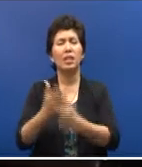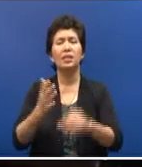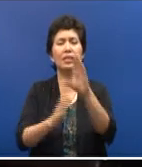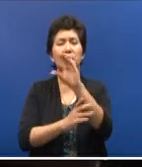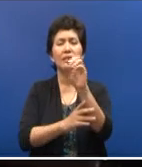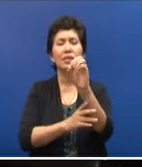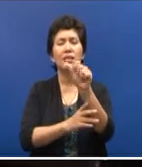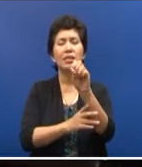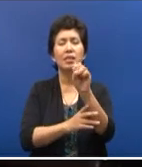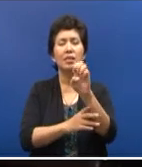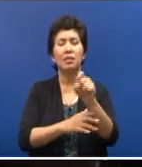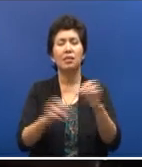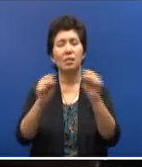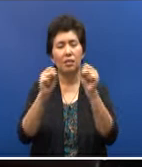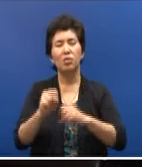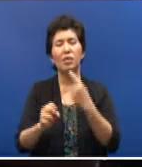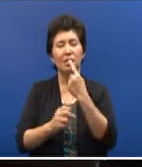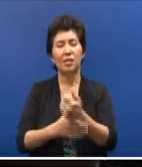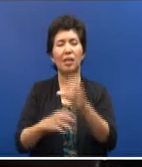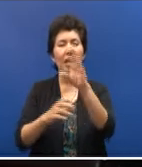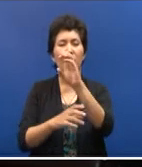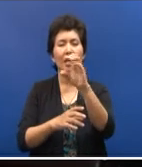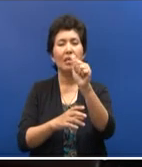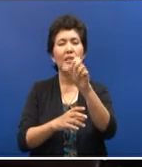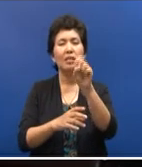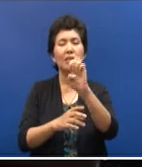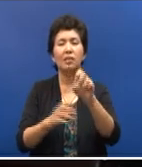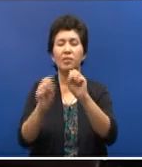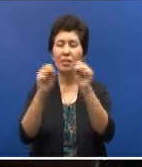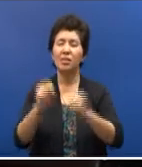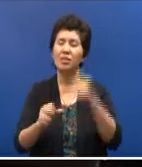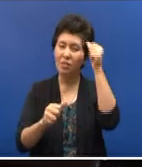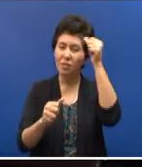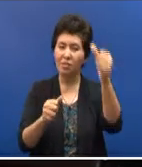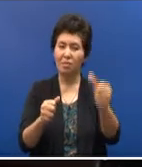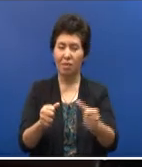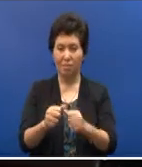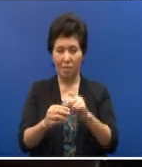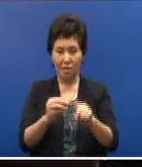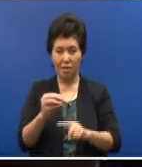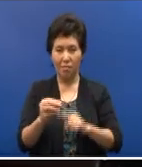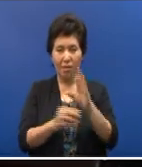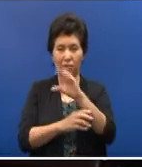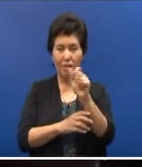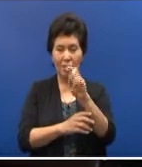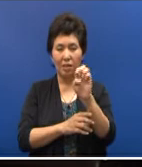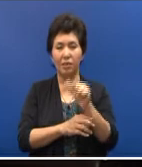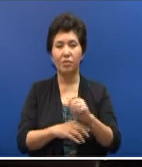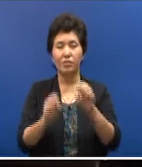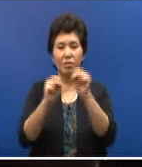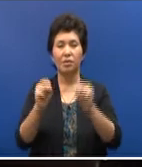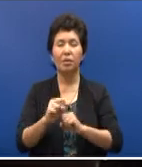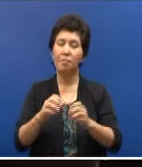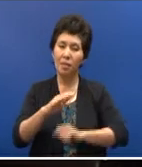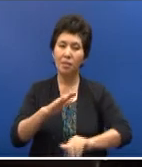system? I believe that when we mention about case systems, you remember about the case system in India. Okay,